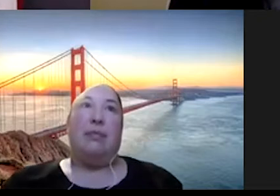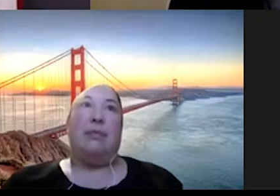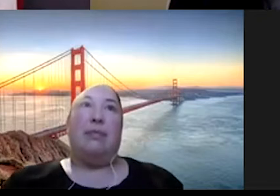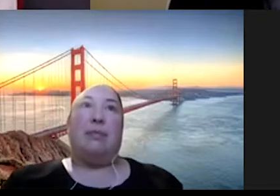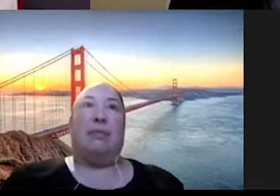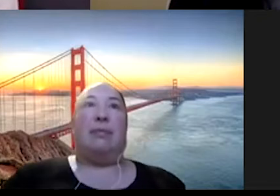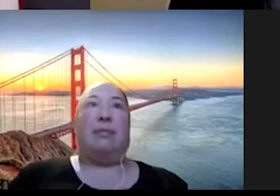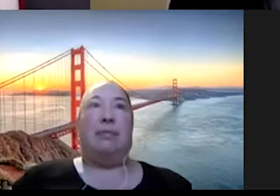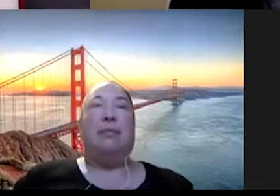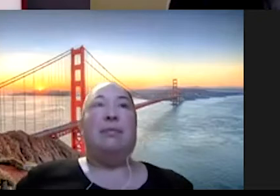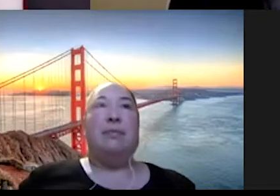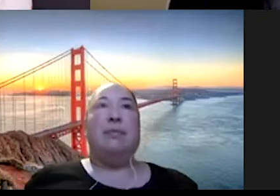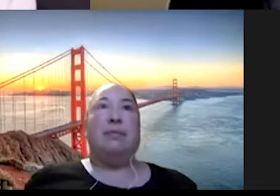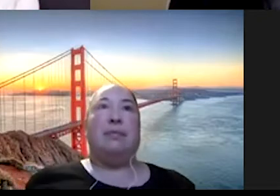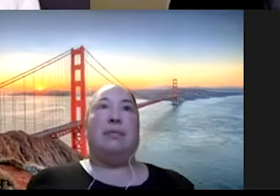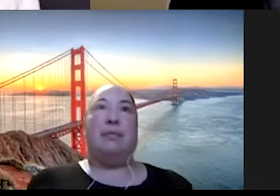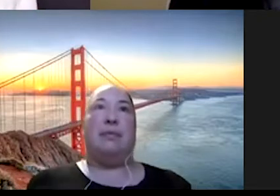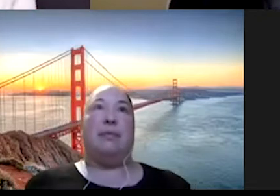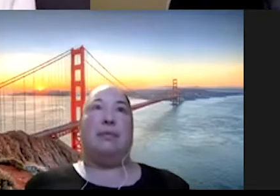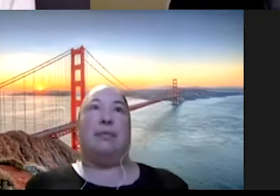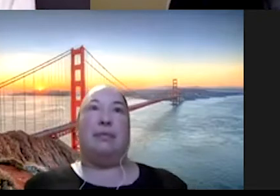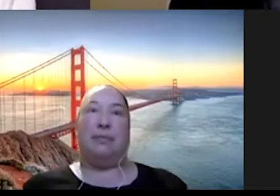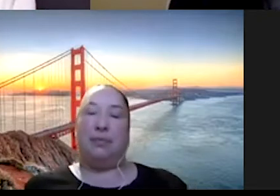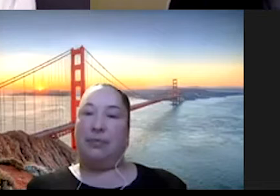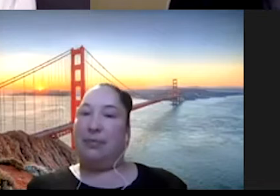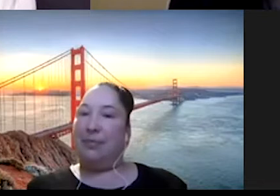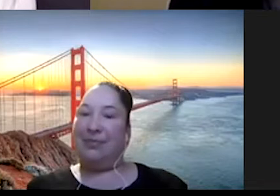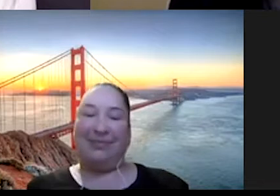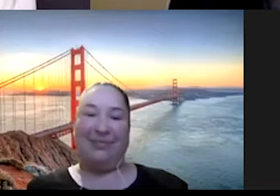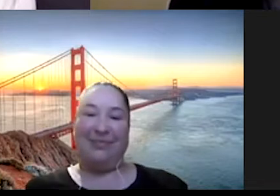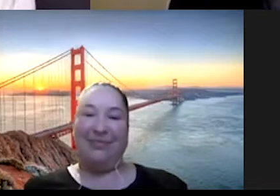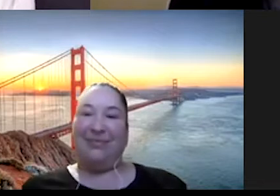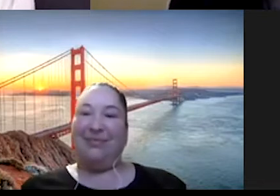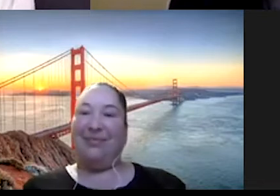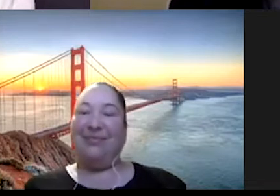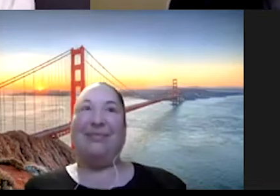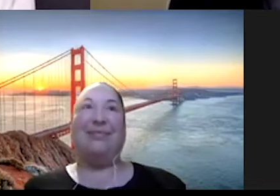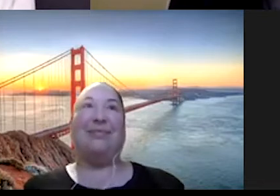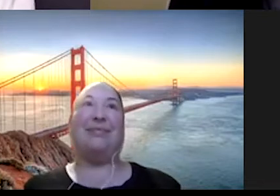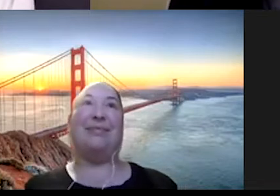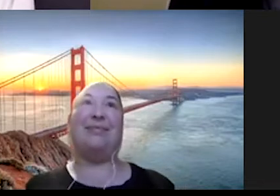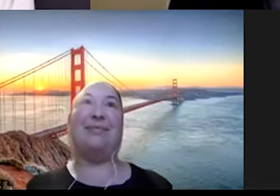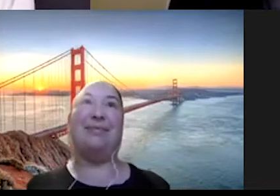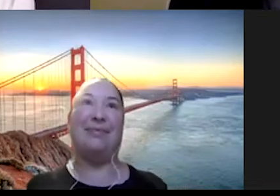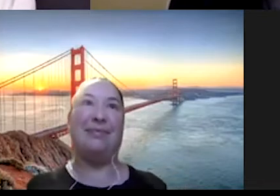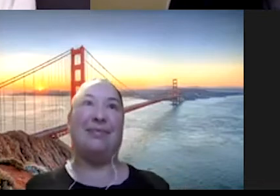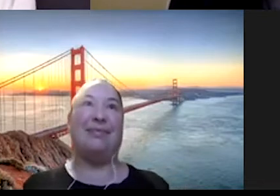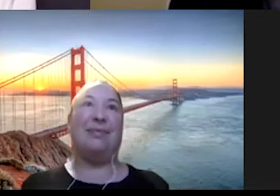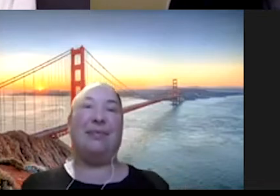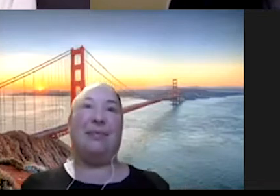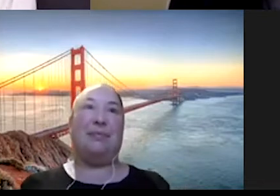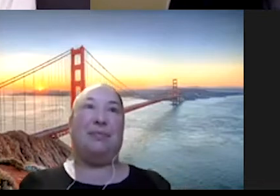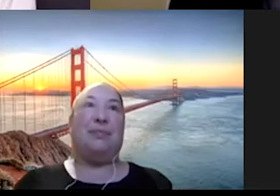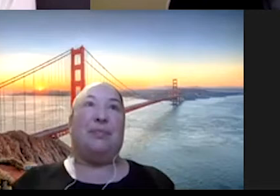anybody else in the out there in Zoom world have a question for the panelists? If you can raise your little blue hand